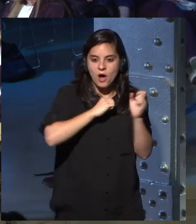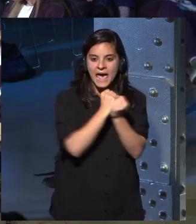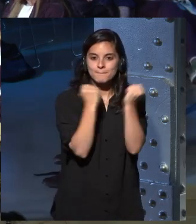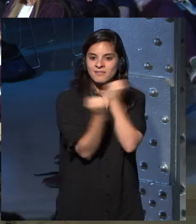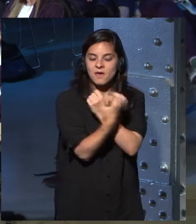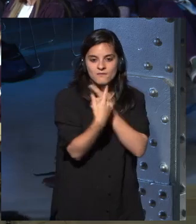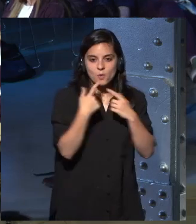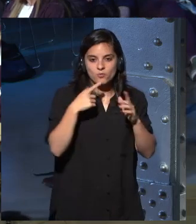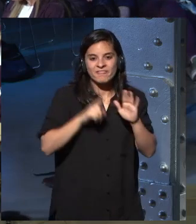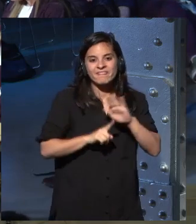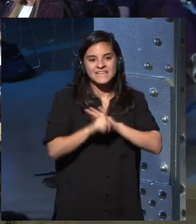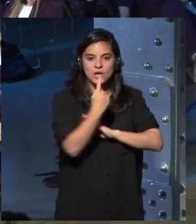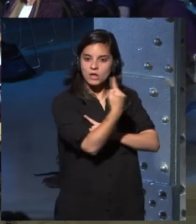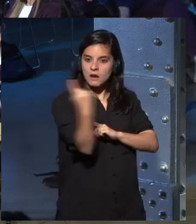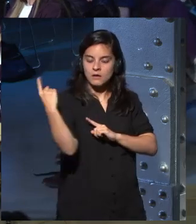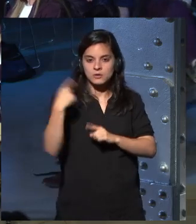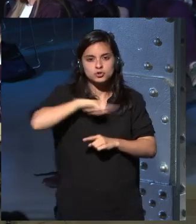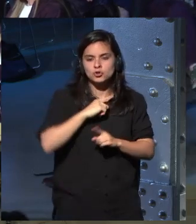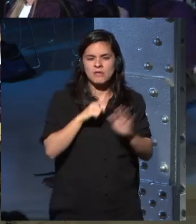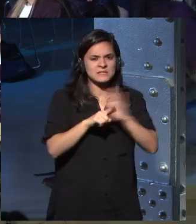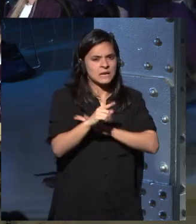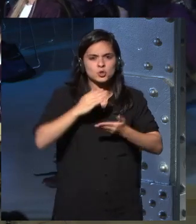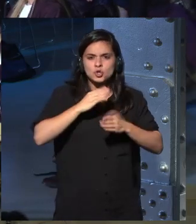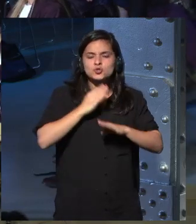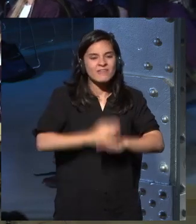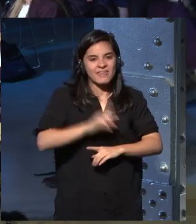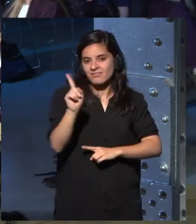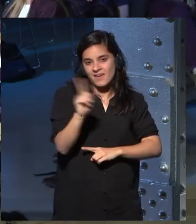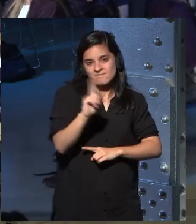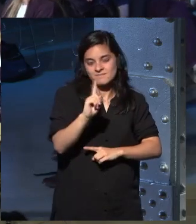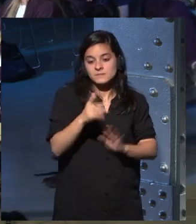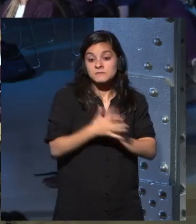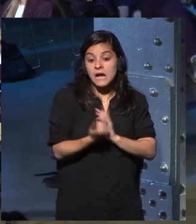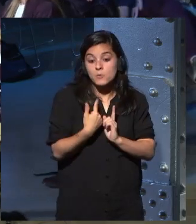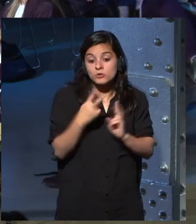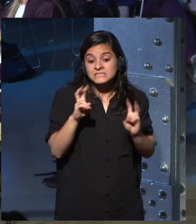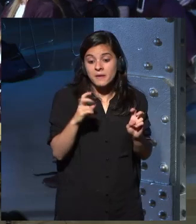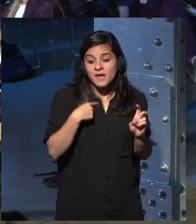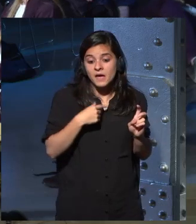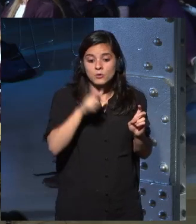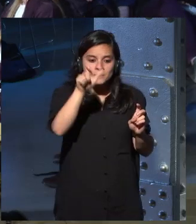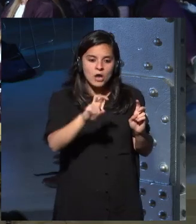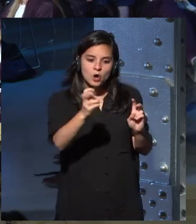our faculty of sympathy and why it is so important to her?